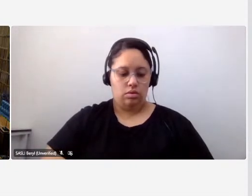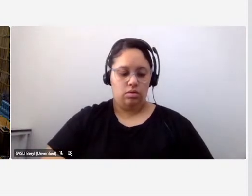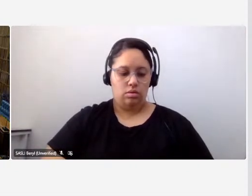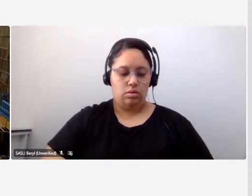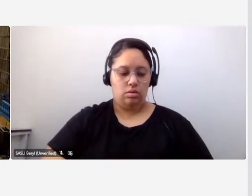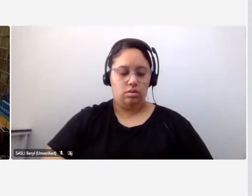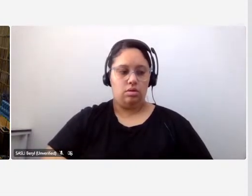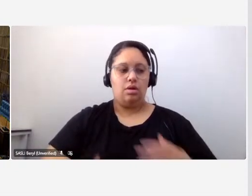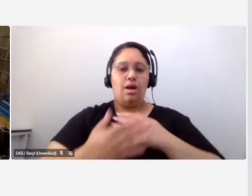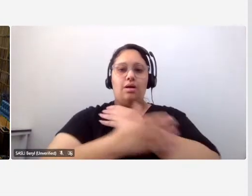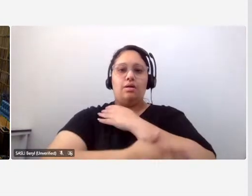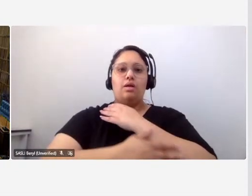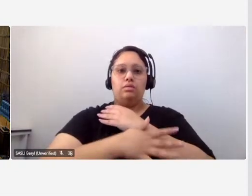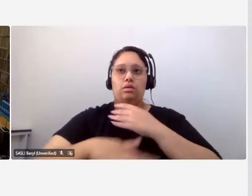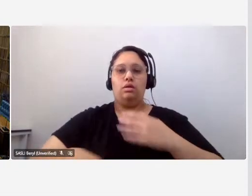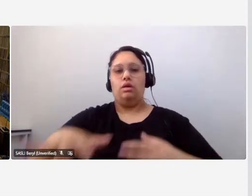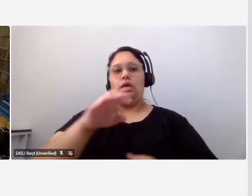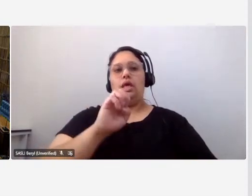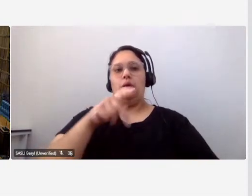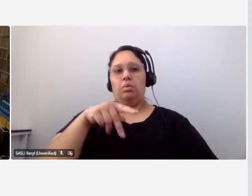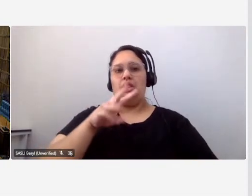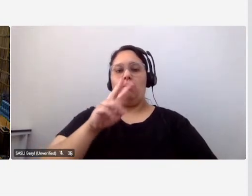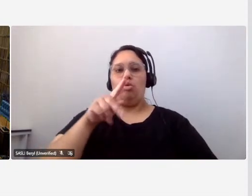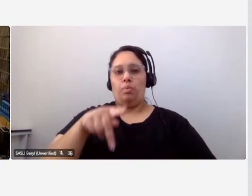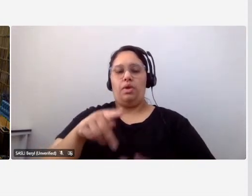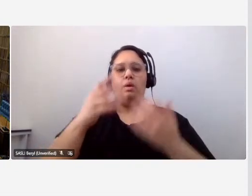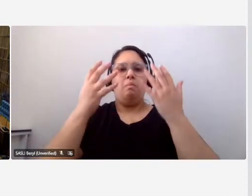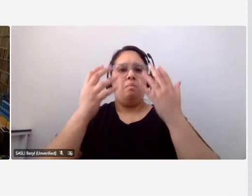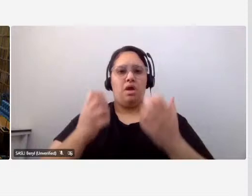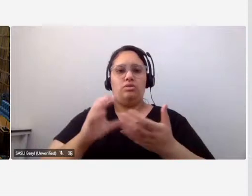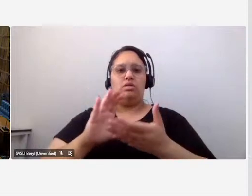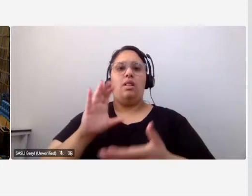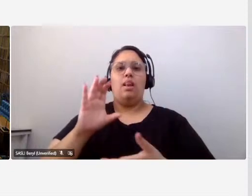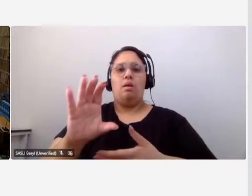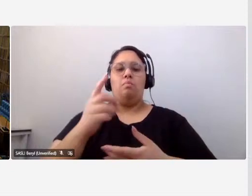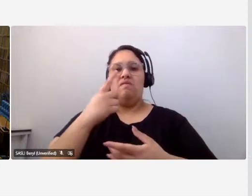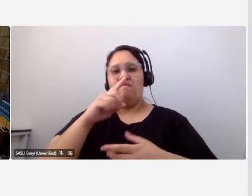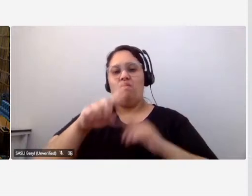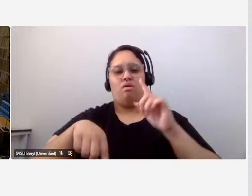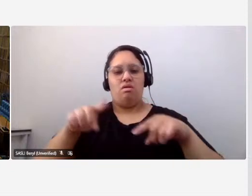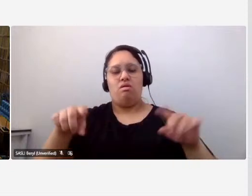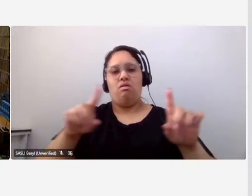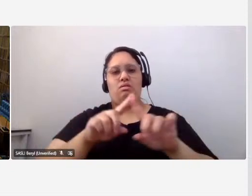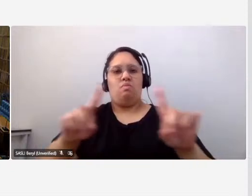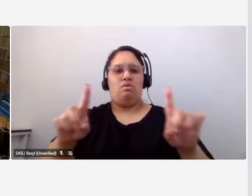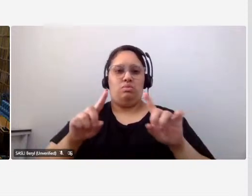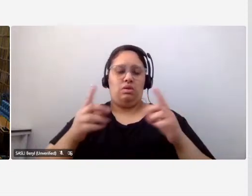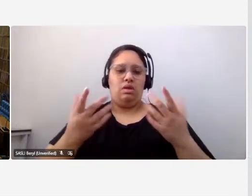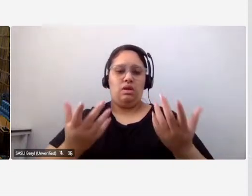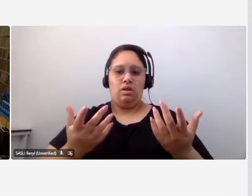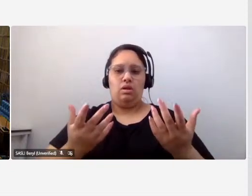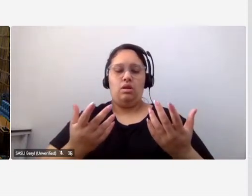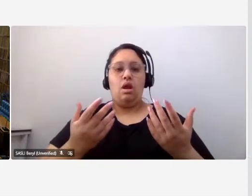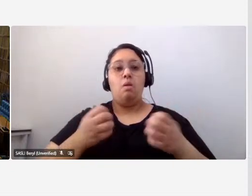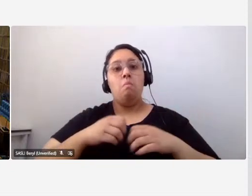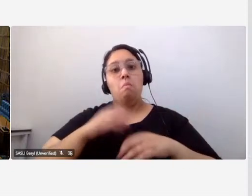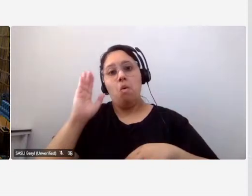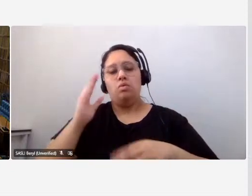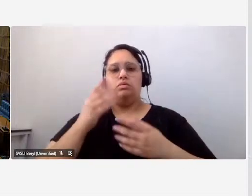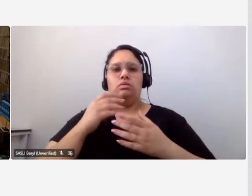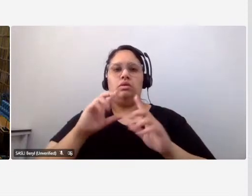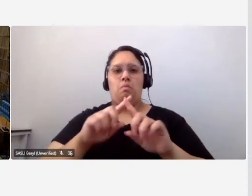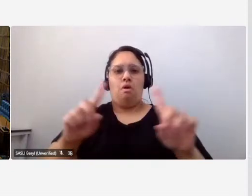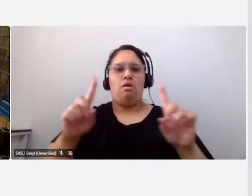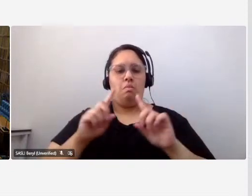country-wise, EPWP budgets are allocated to various departments. And most of the